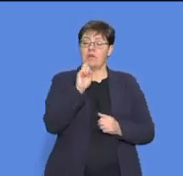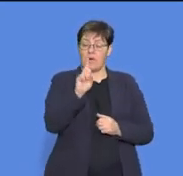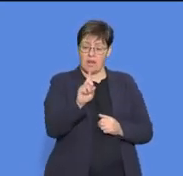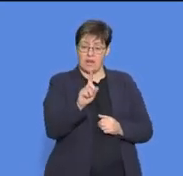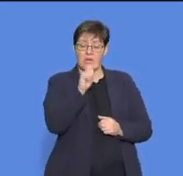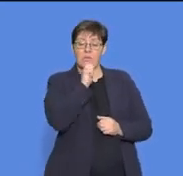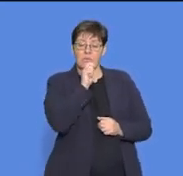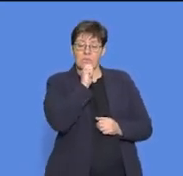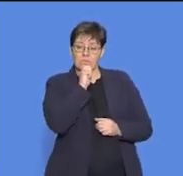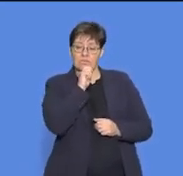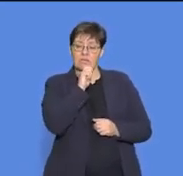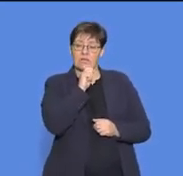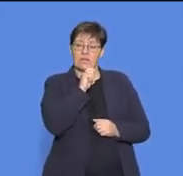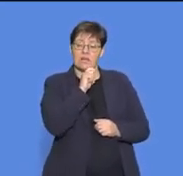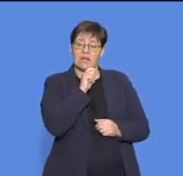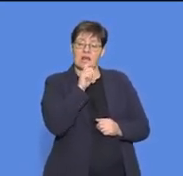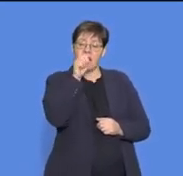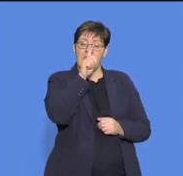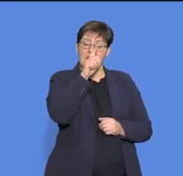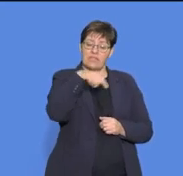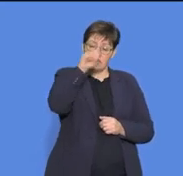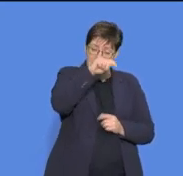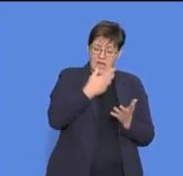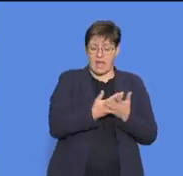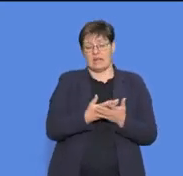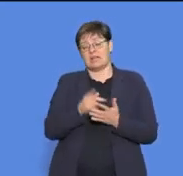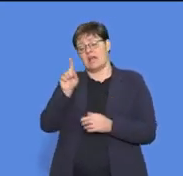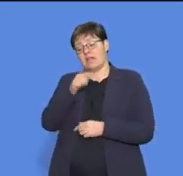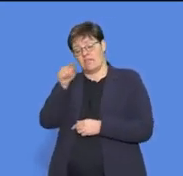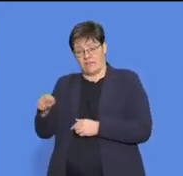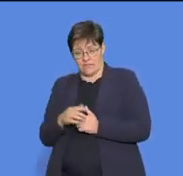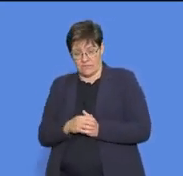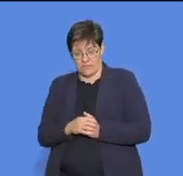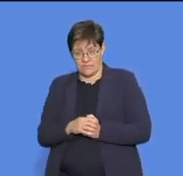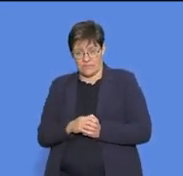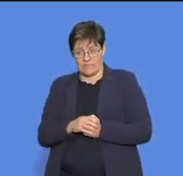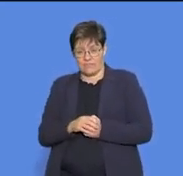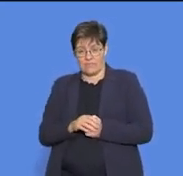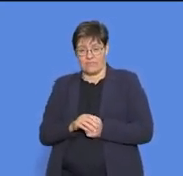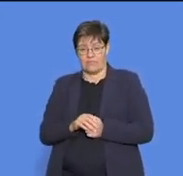can find an expression for E1 using alpha and theta if I need.